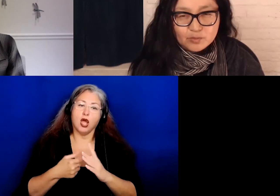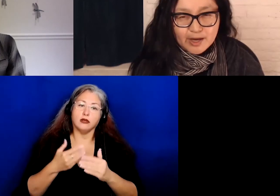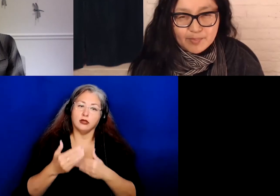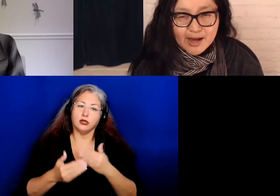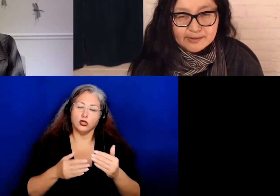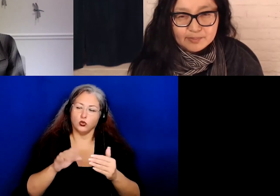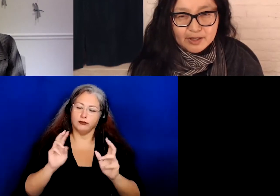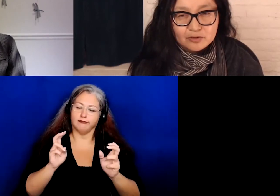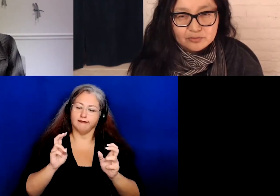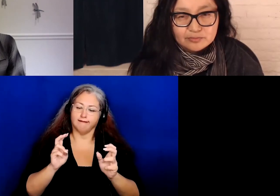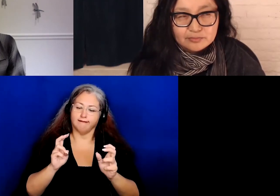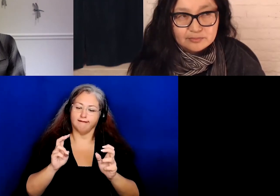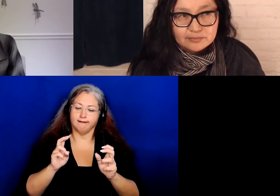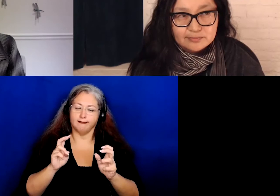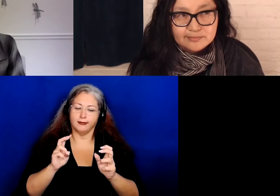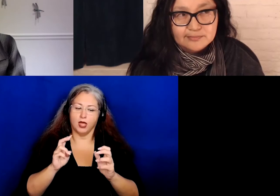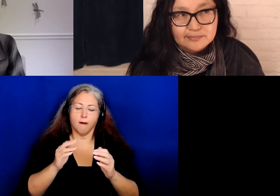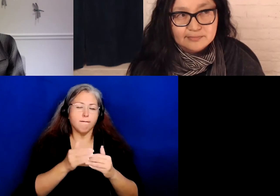find its way past